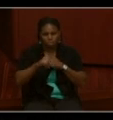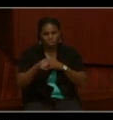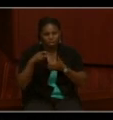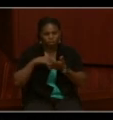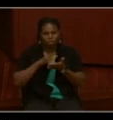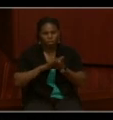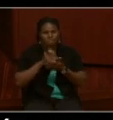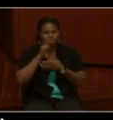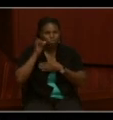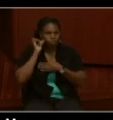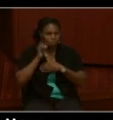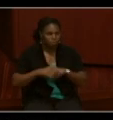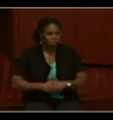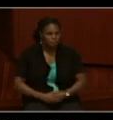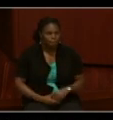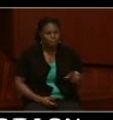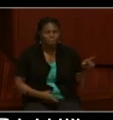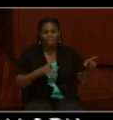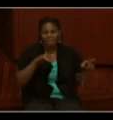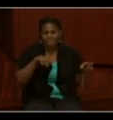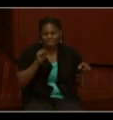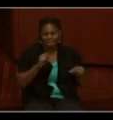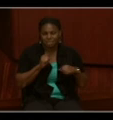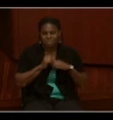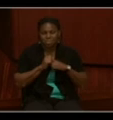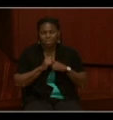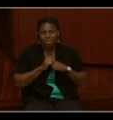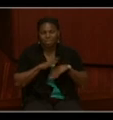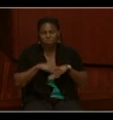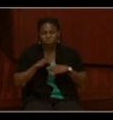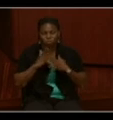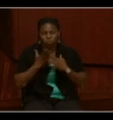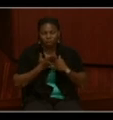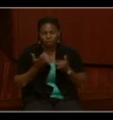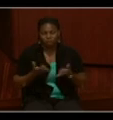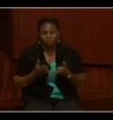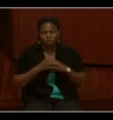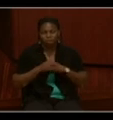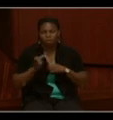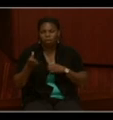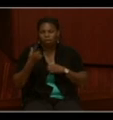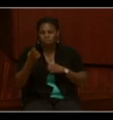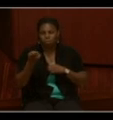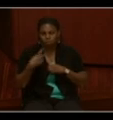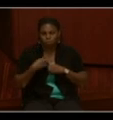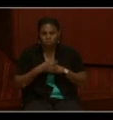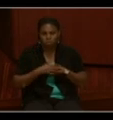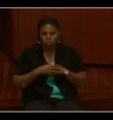yesterday. He did, and that is on file now. Another question,